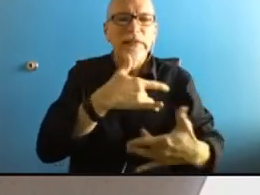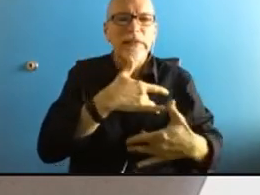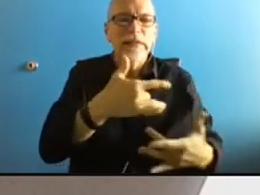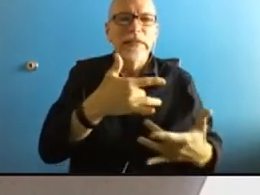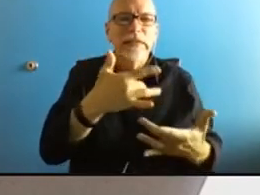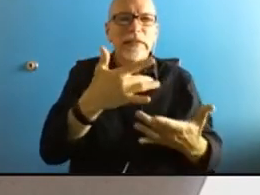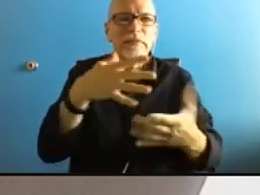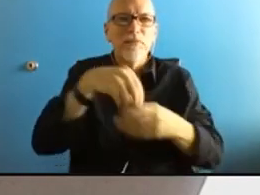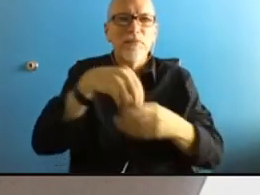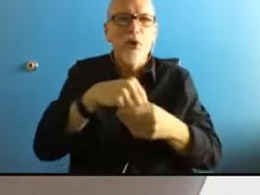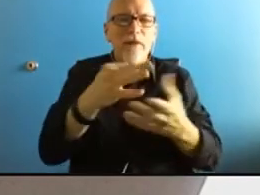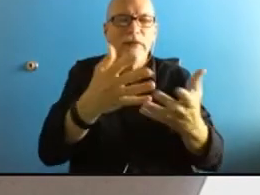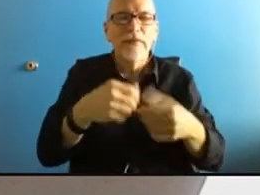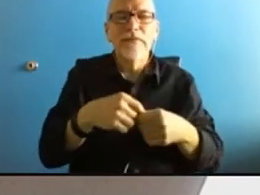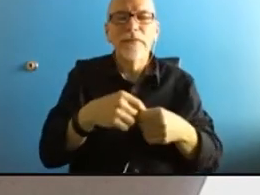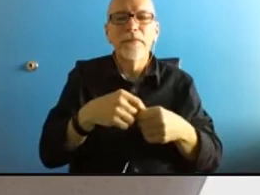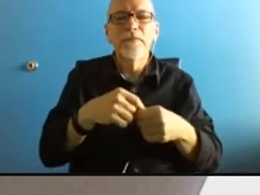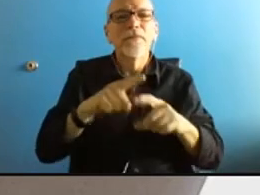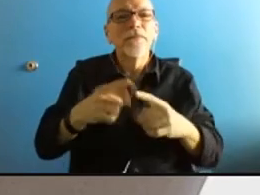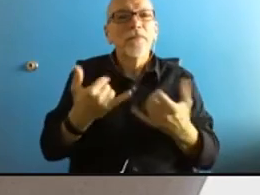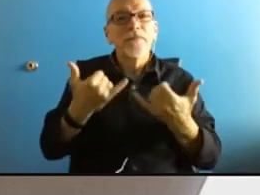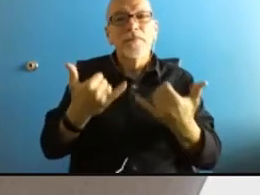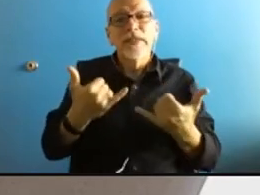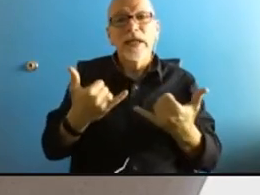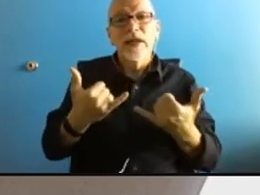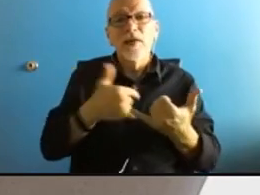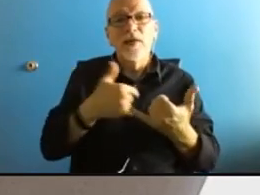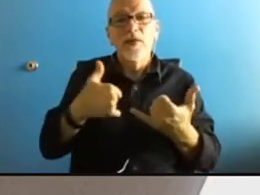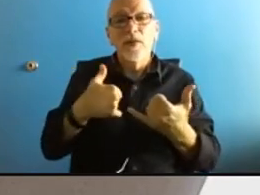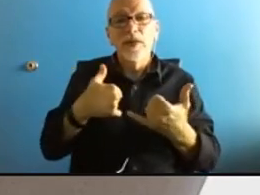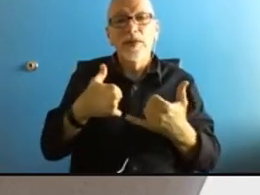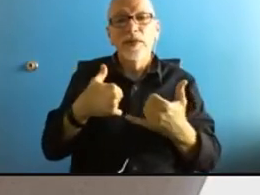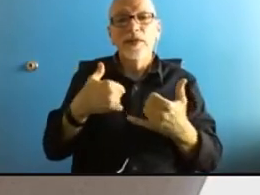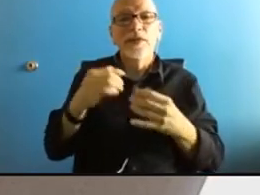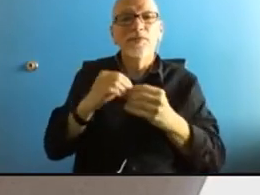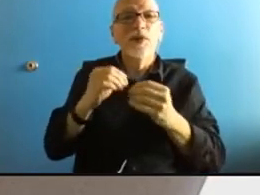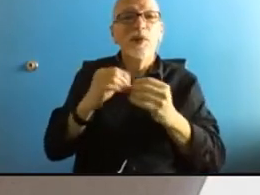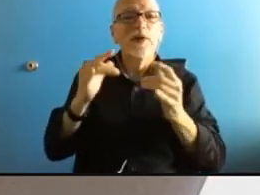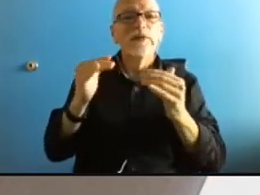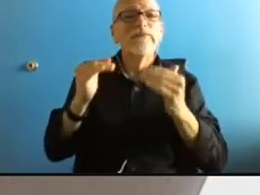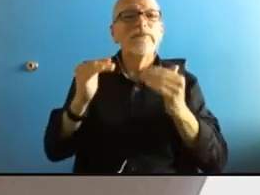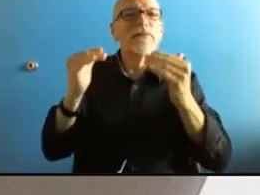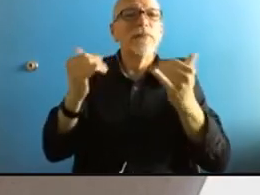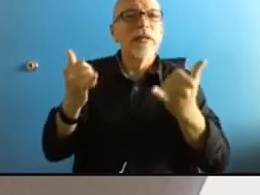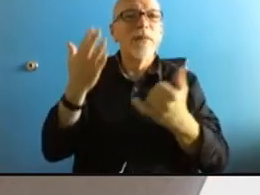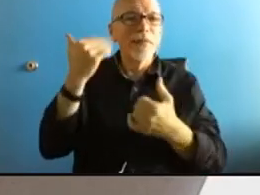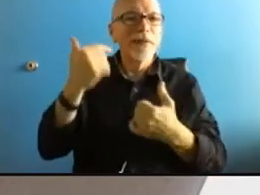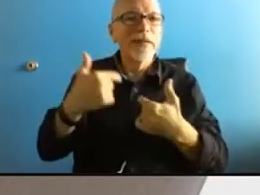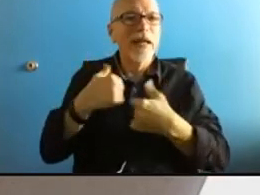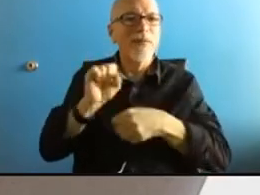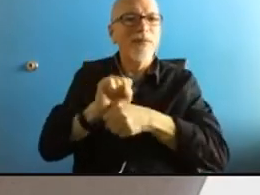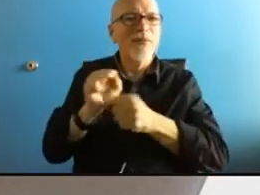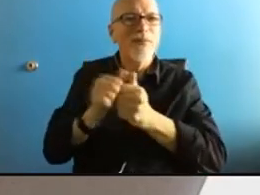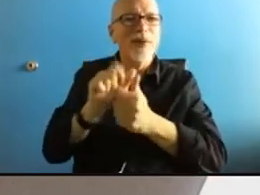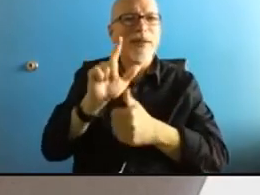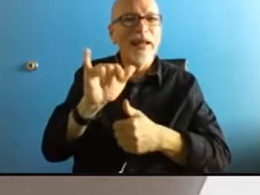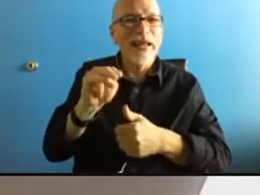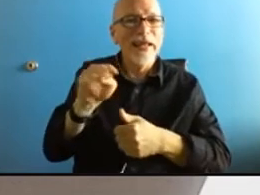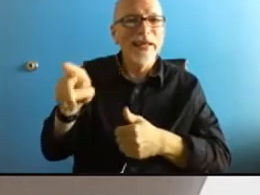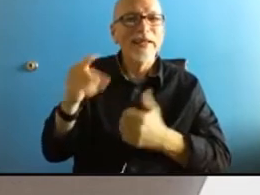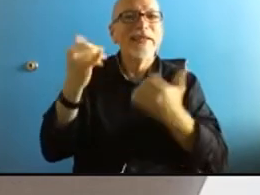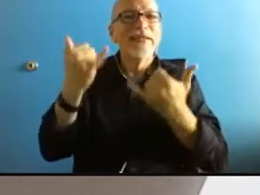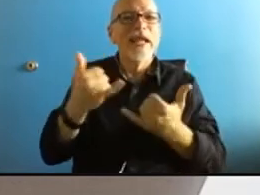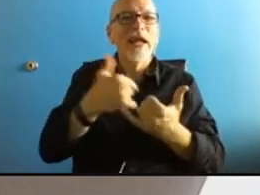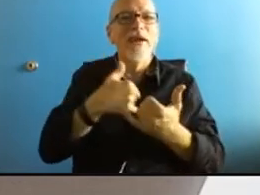of it. But now we're, upping the ante a little bit, since I was working with Lynn, and now we're